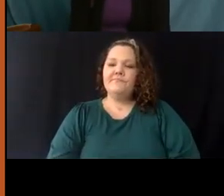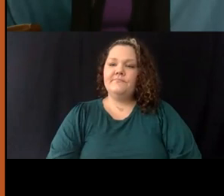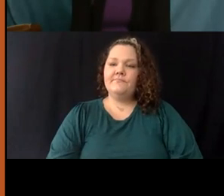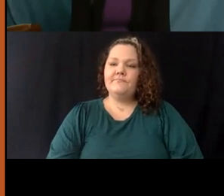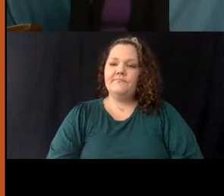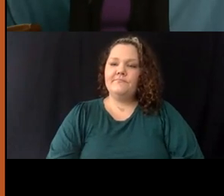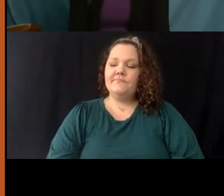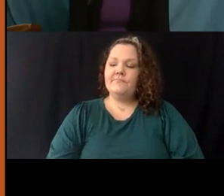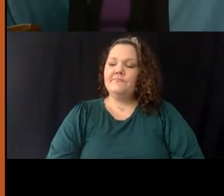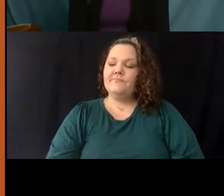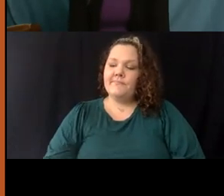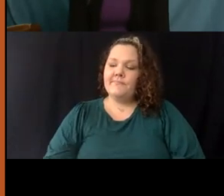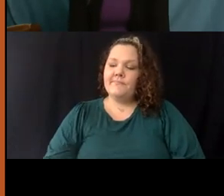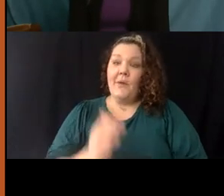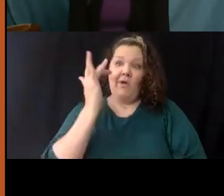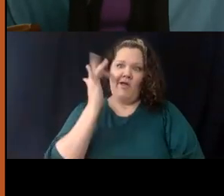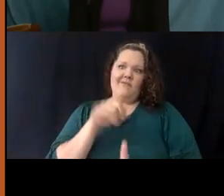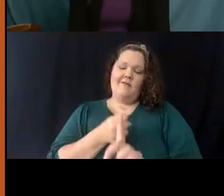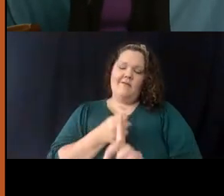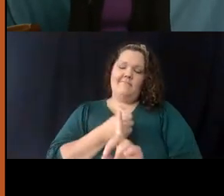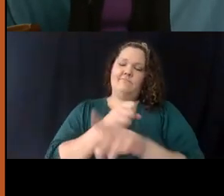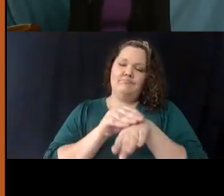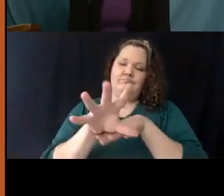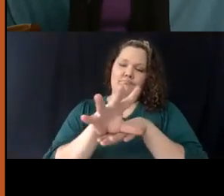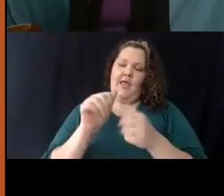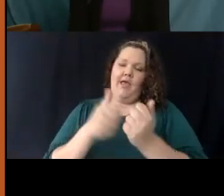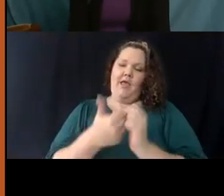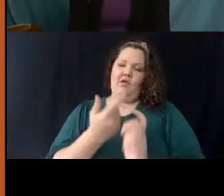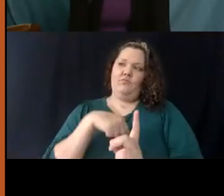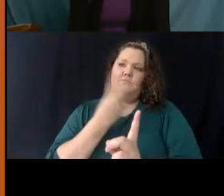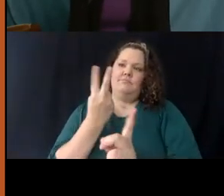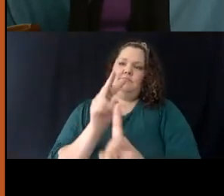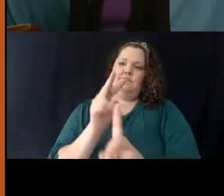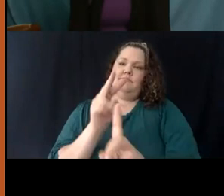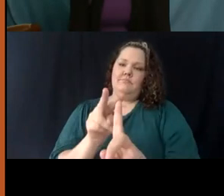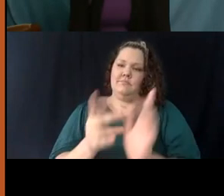use anymore. So you want to keep your research up to date.